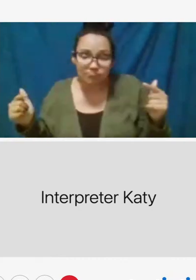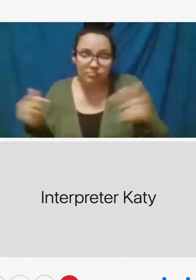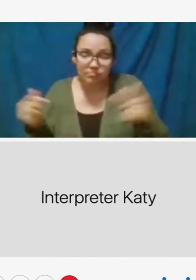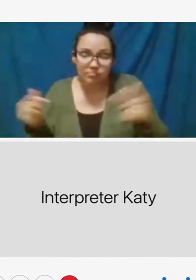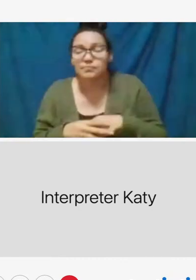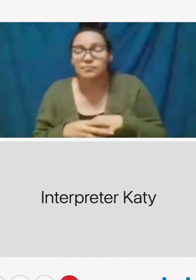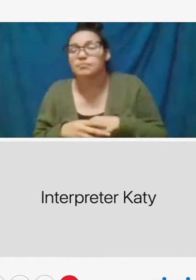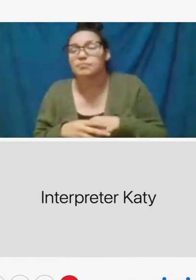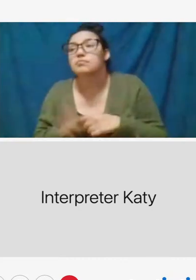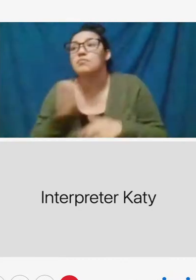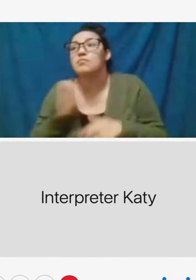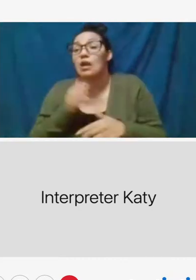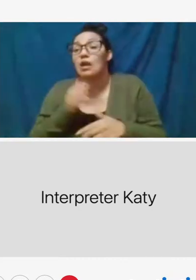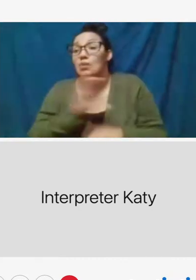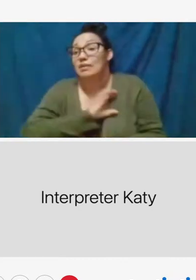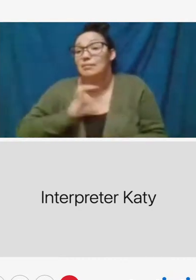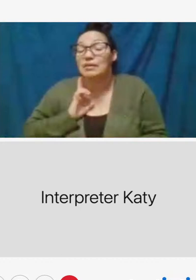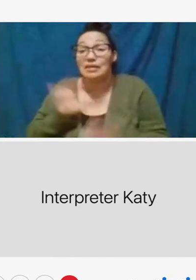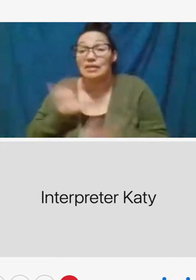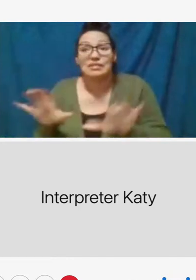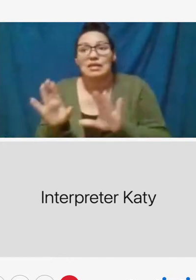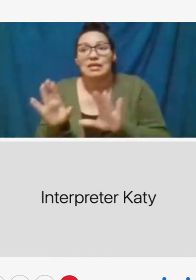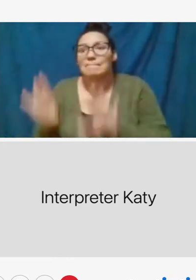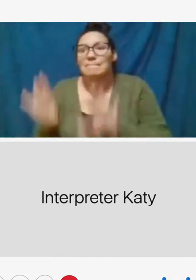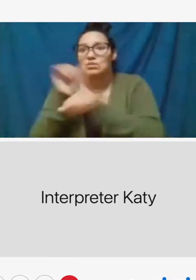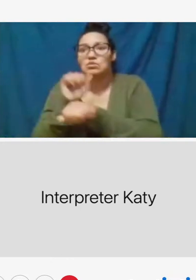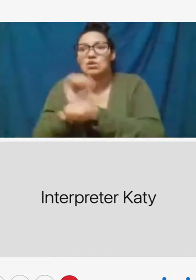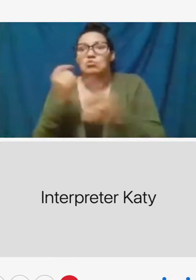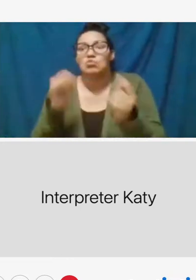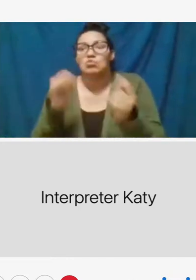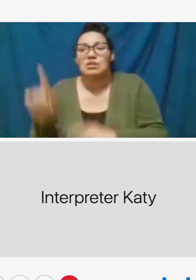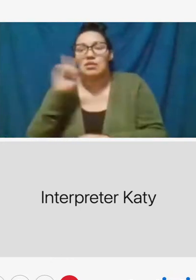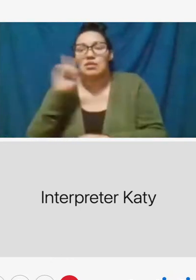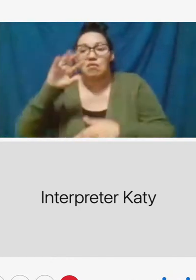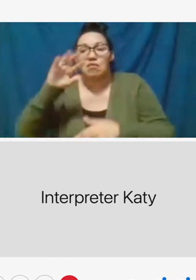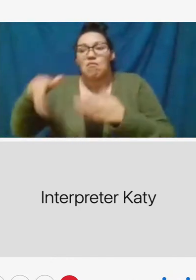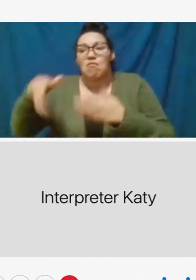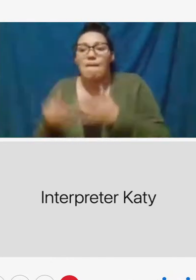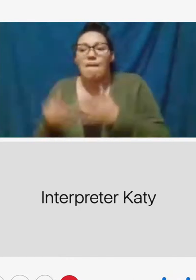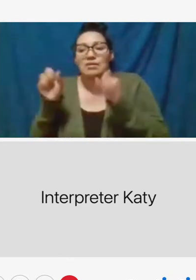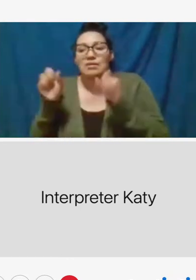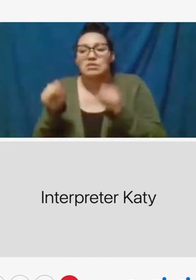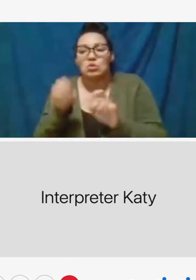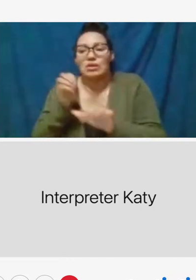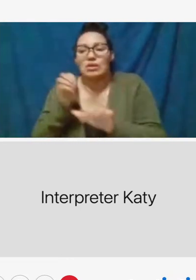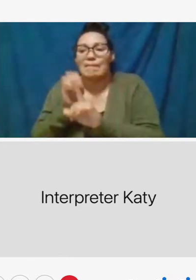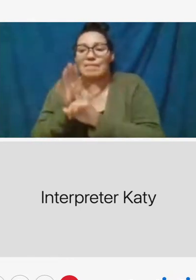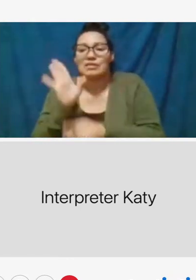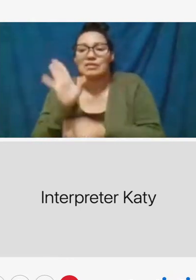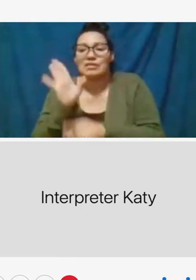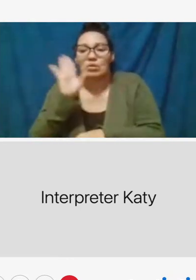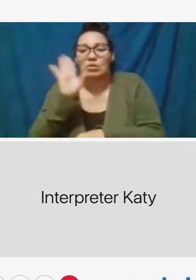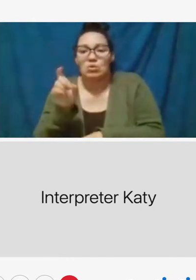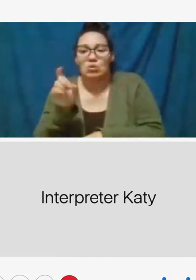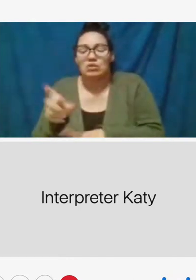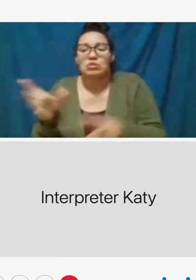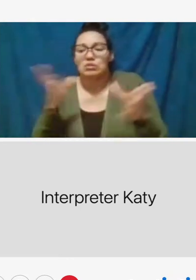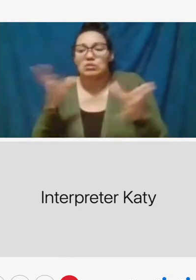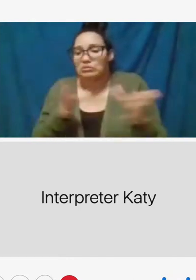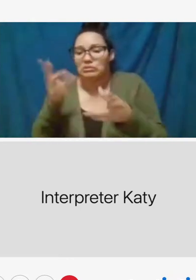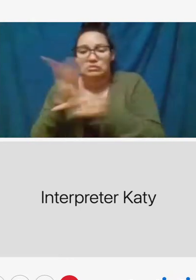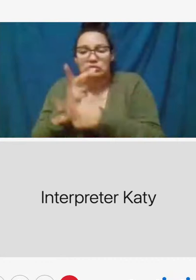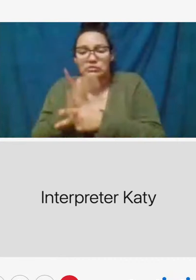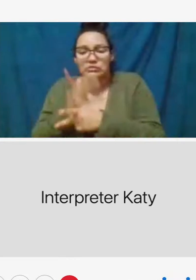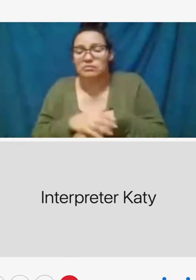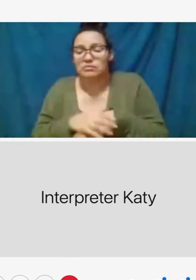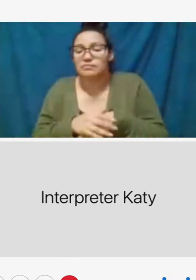amazing job really trying to think of what are all the potential impacts that we're going to have to plan around so I I really want to take this opportunity